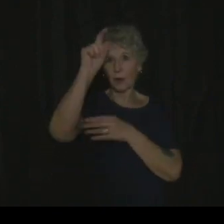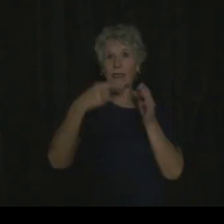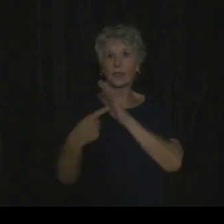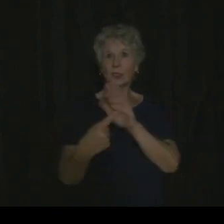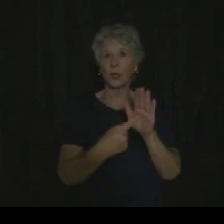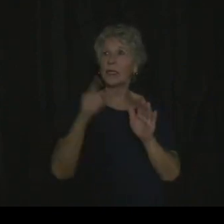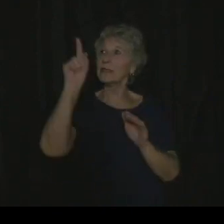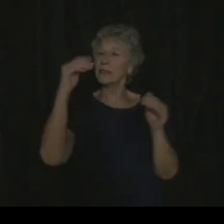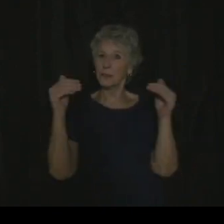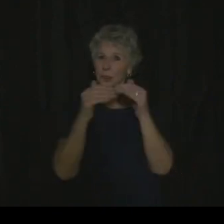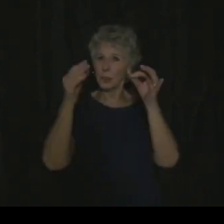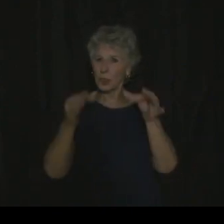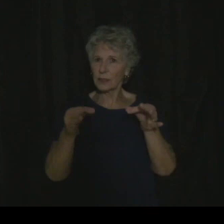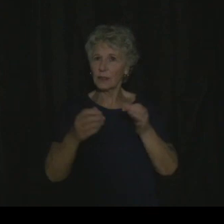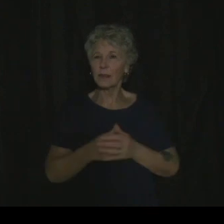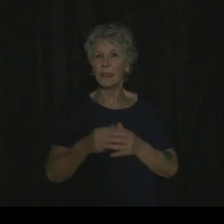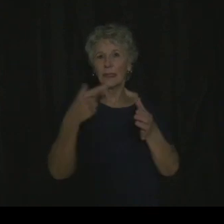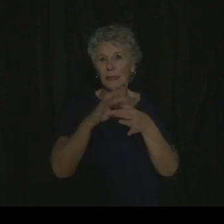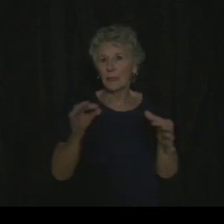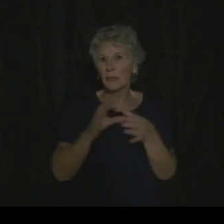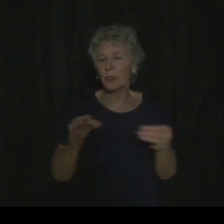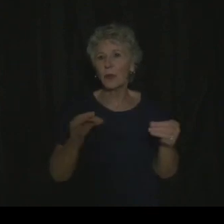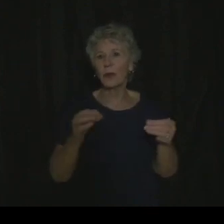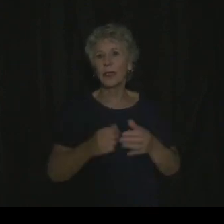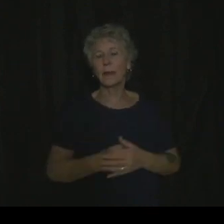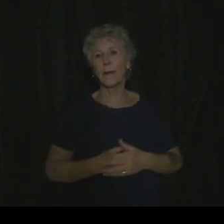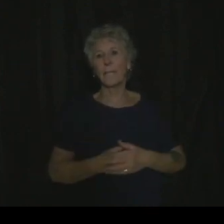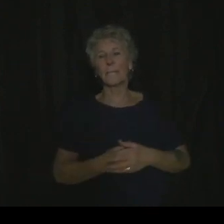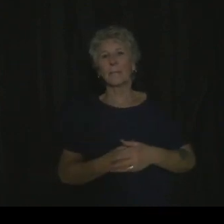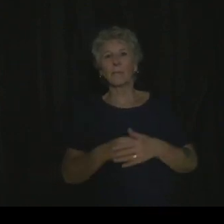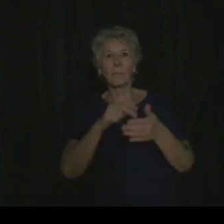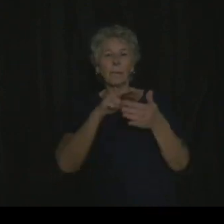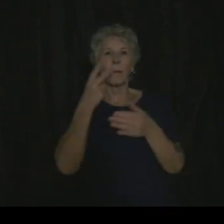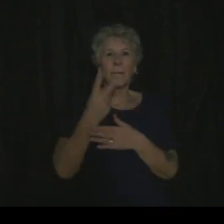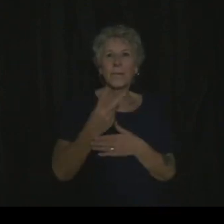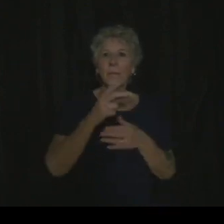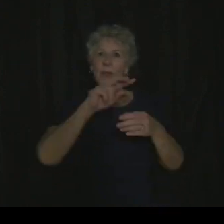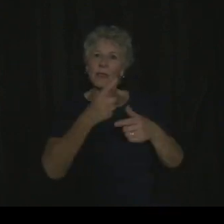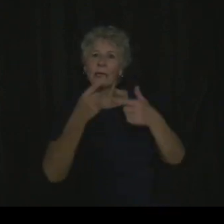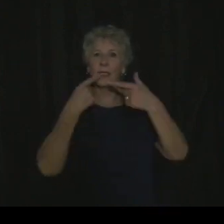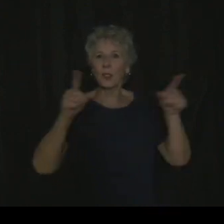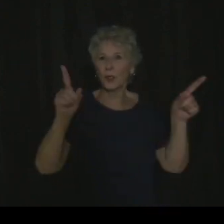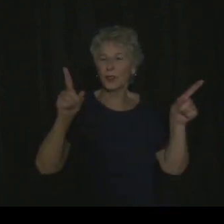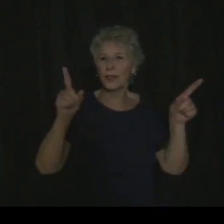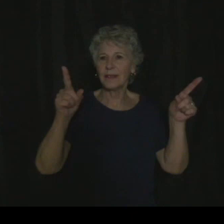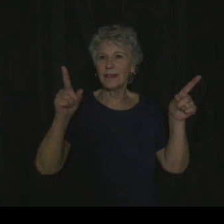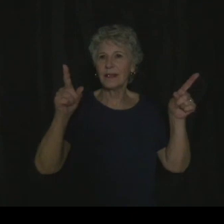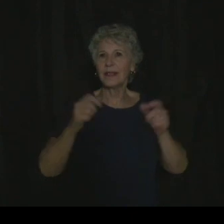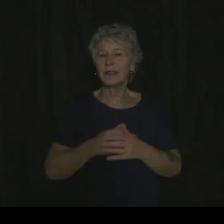his justice. And in this story that we're about to read, we see the second declaration bolstering God's